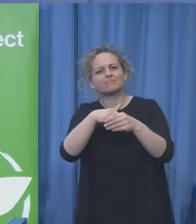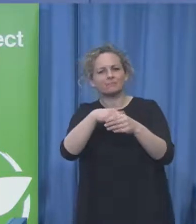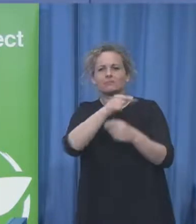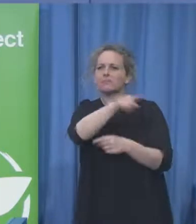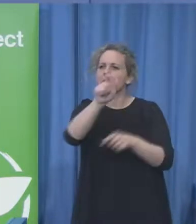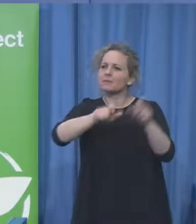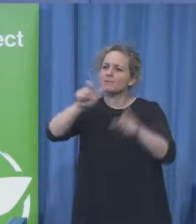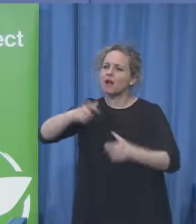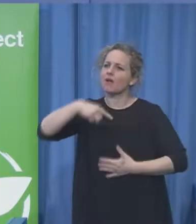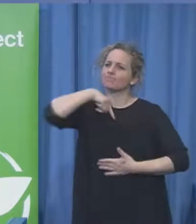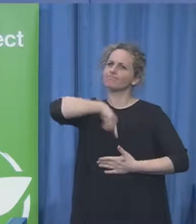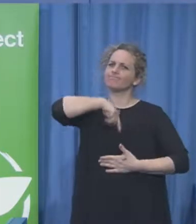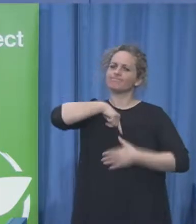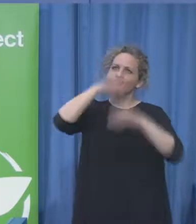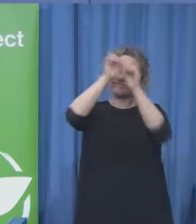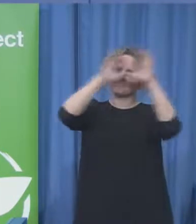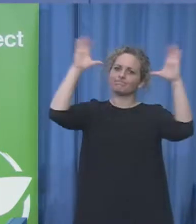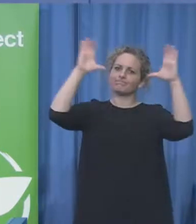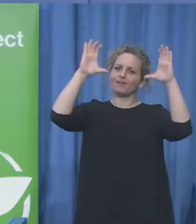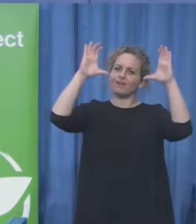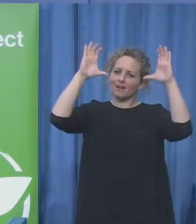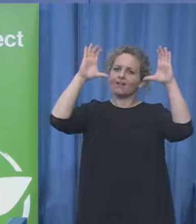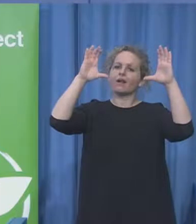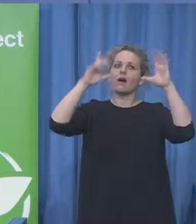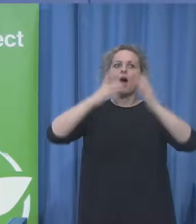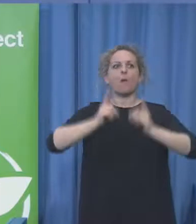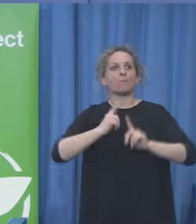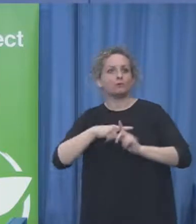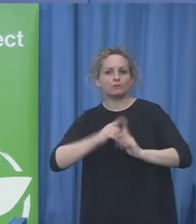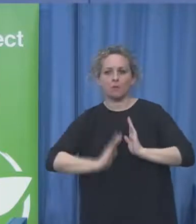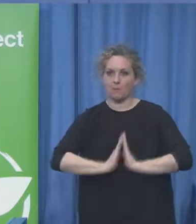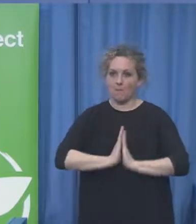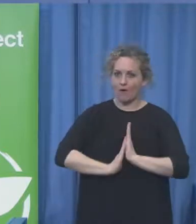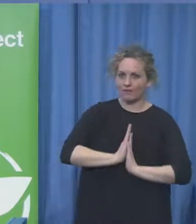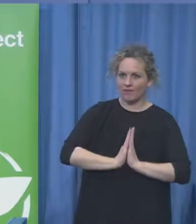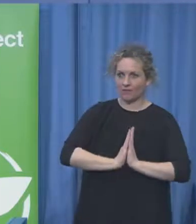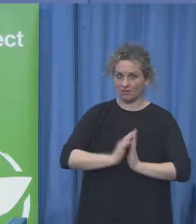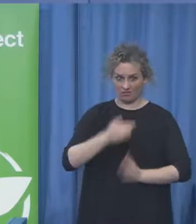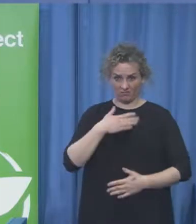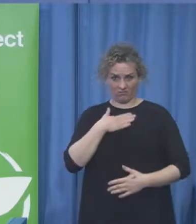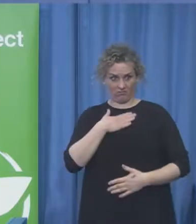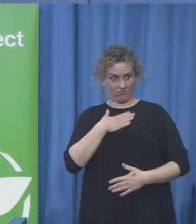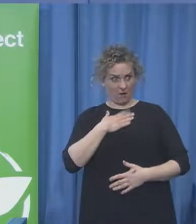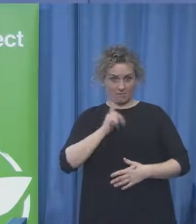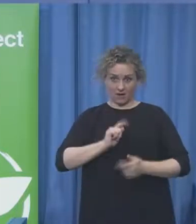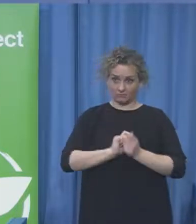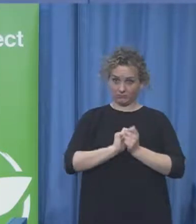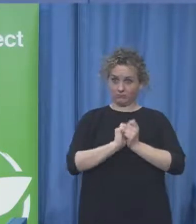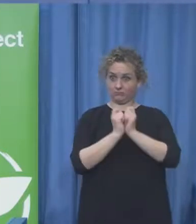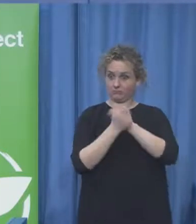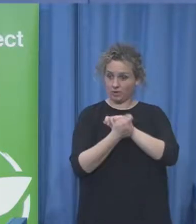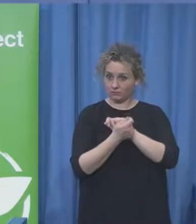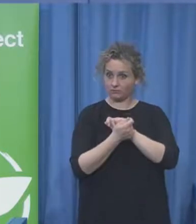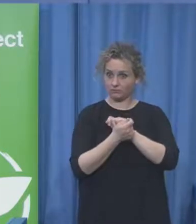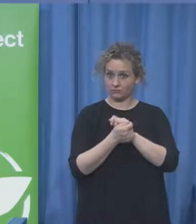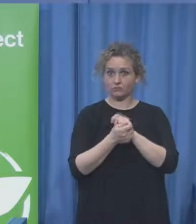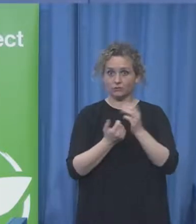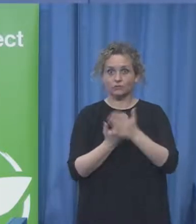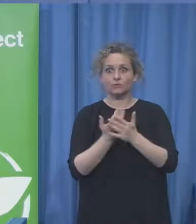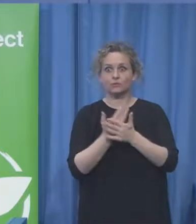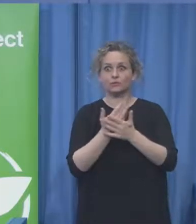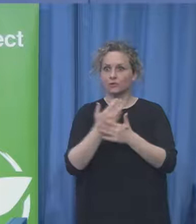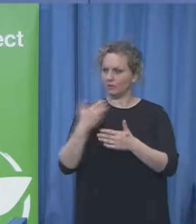Incentives and affirmative actions measures were referred to as tools for promoting inclusive employment and to tackle